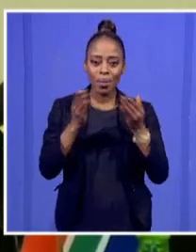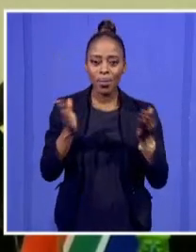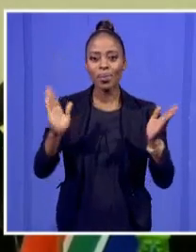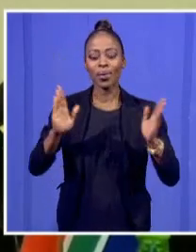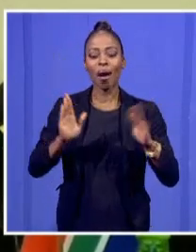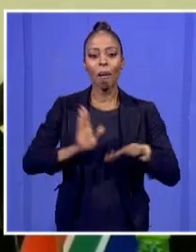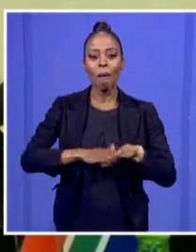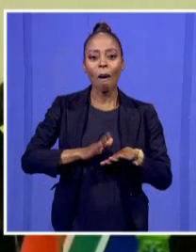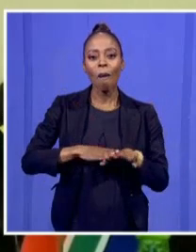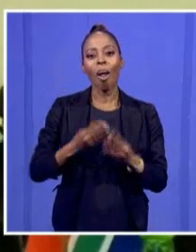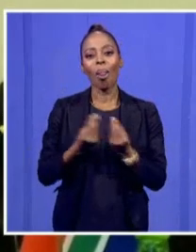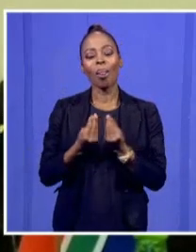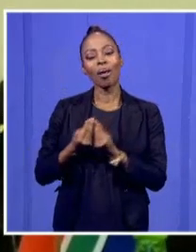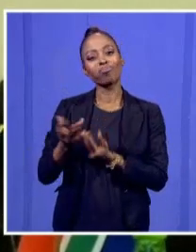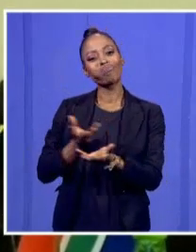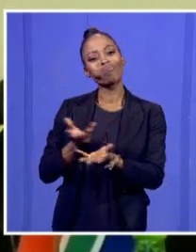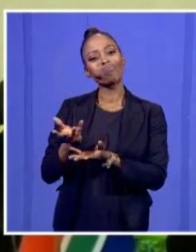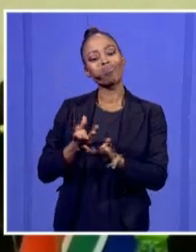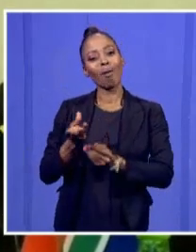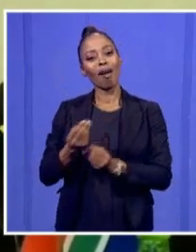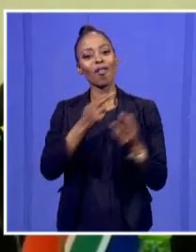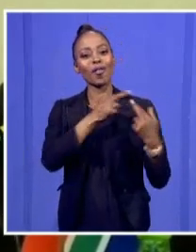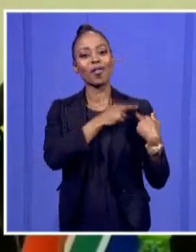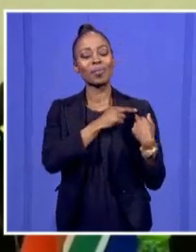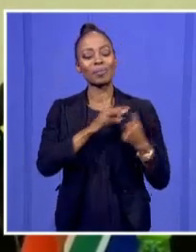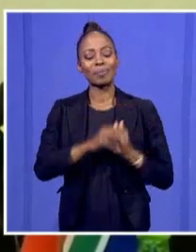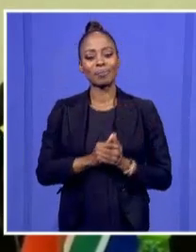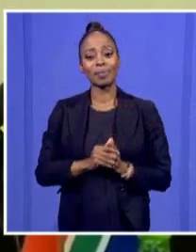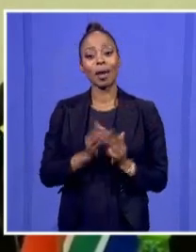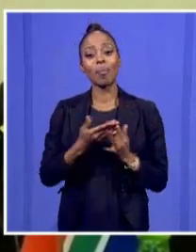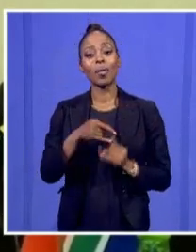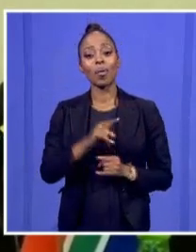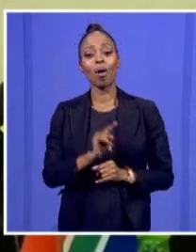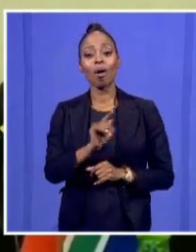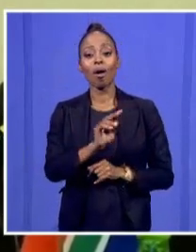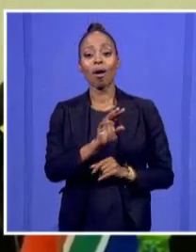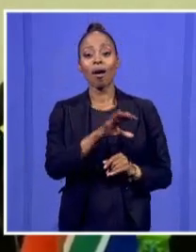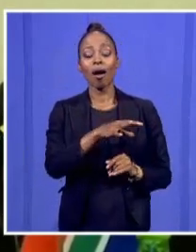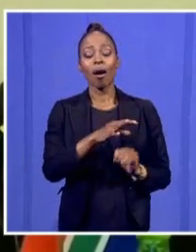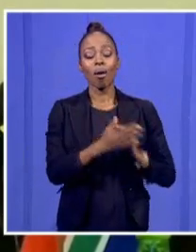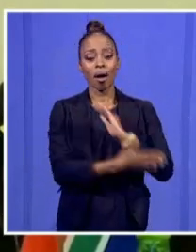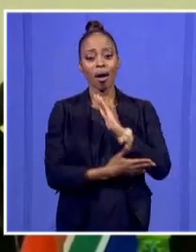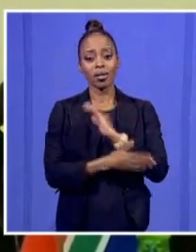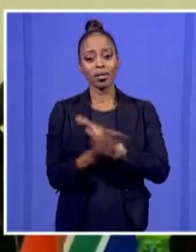of responsibility between our two countries.